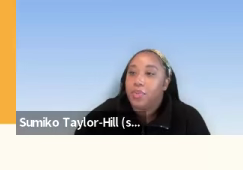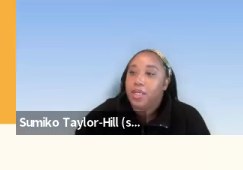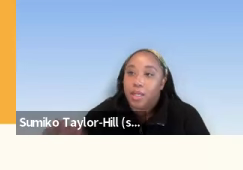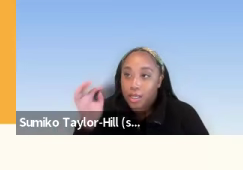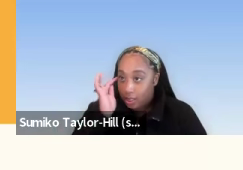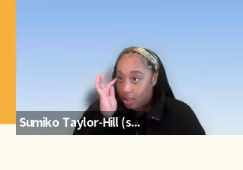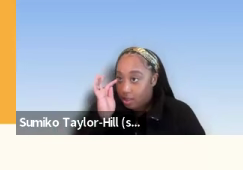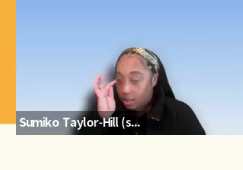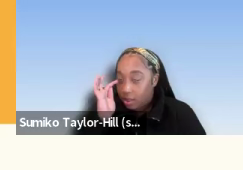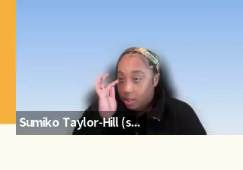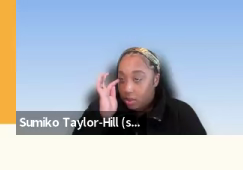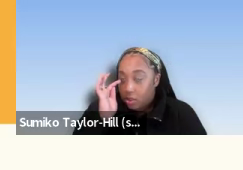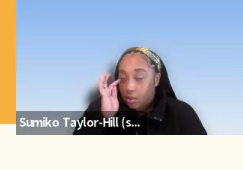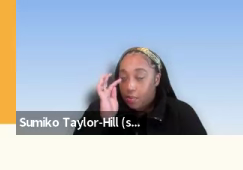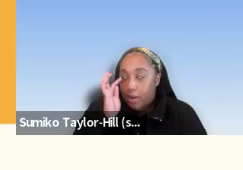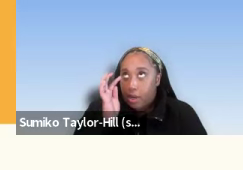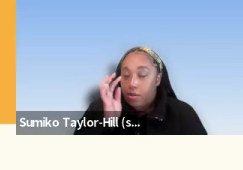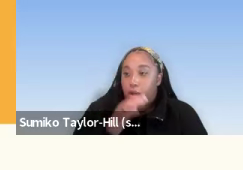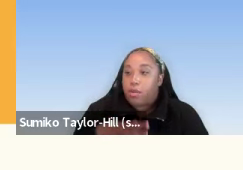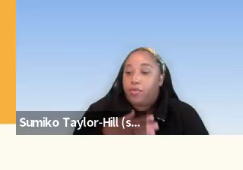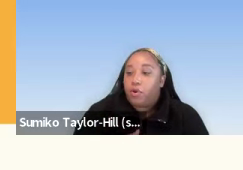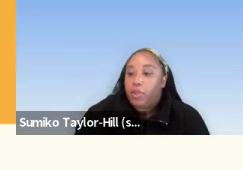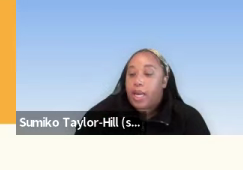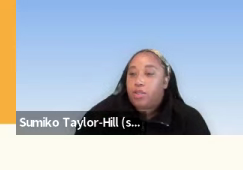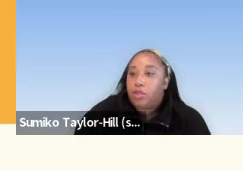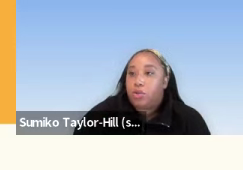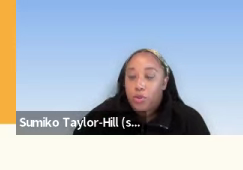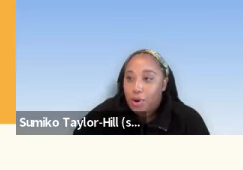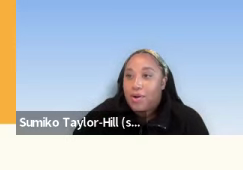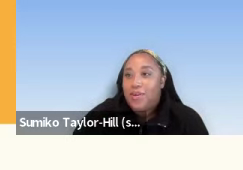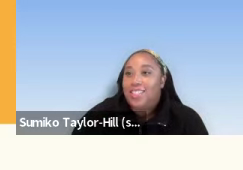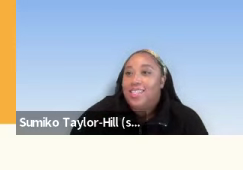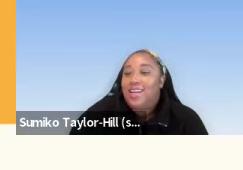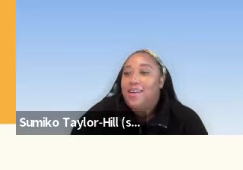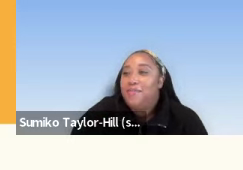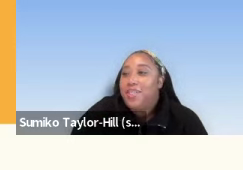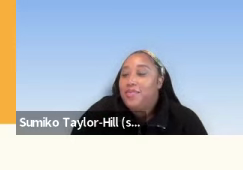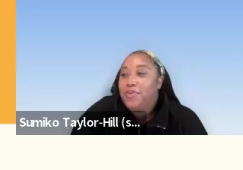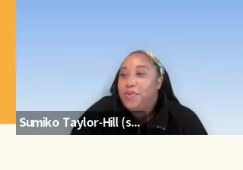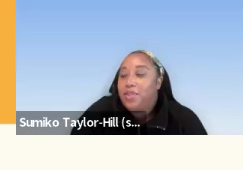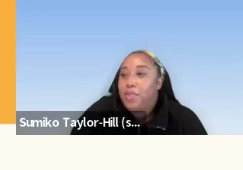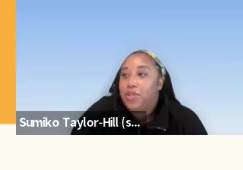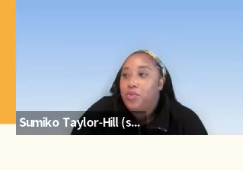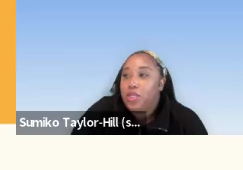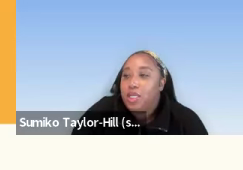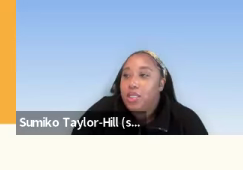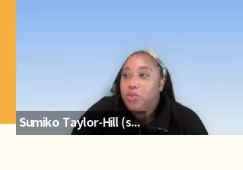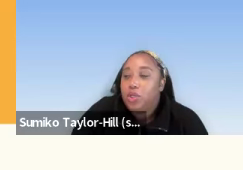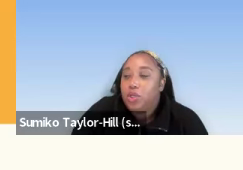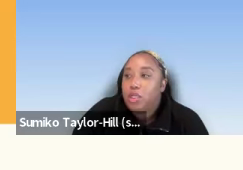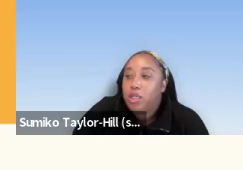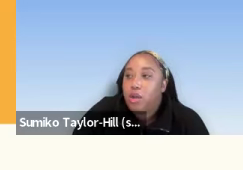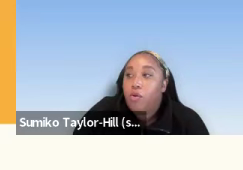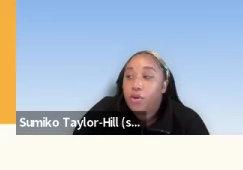being here, Dr. Payne. So just some background before we ask your two-part question. Based on report, Measure